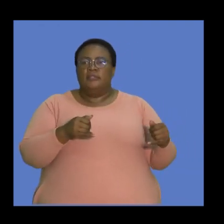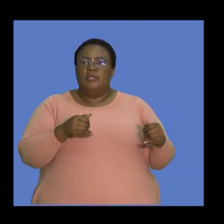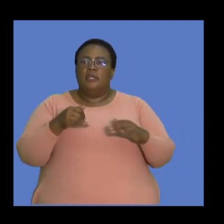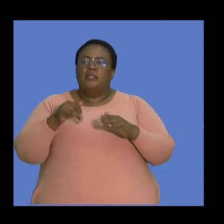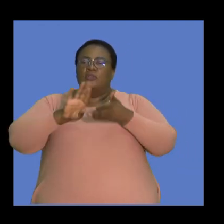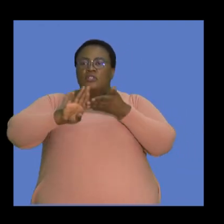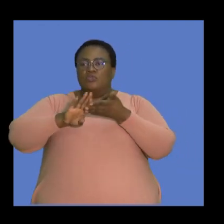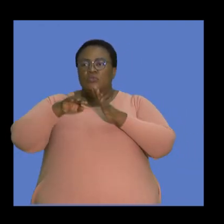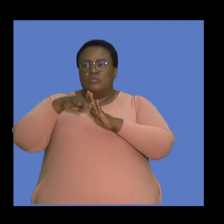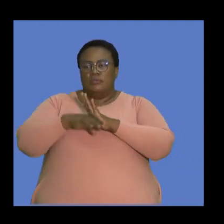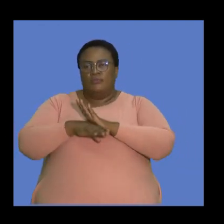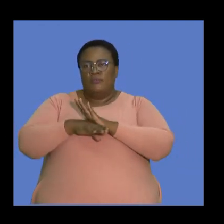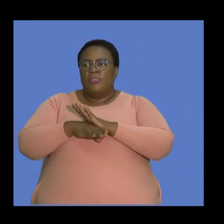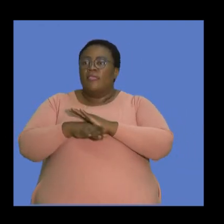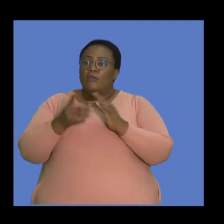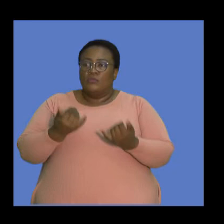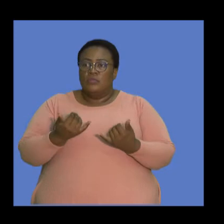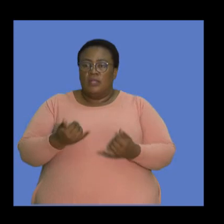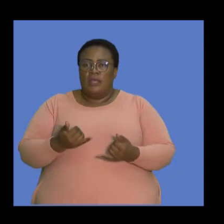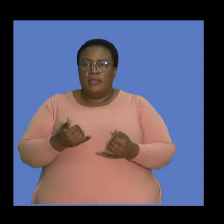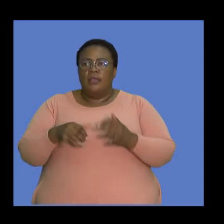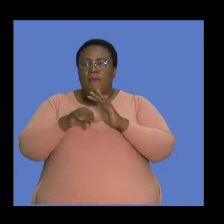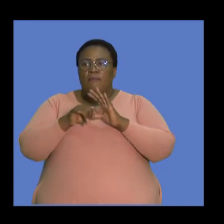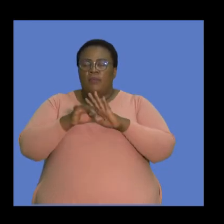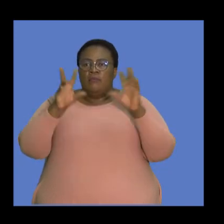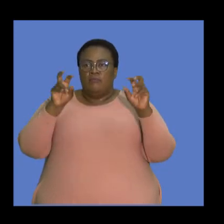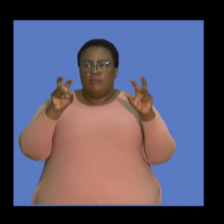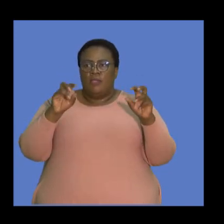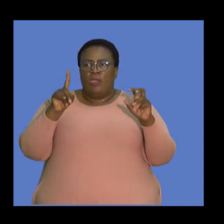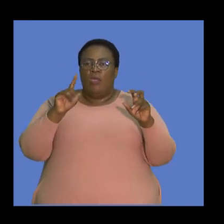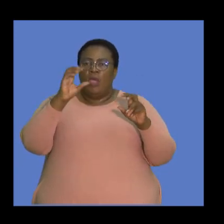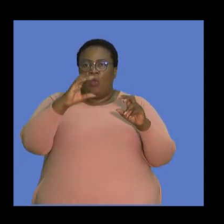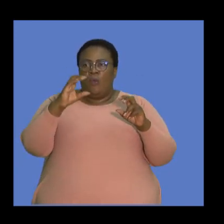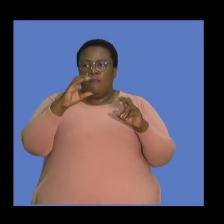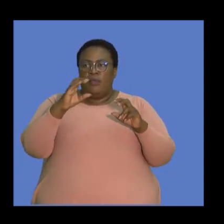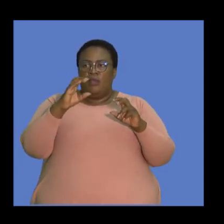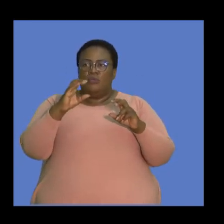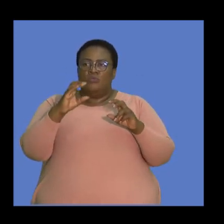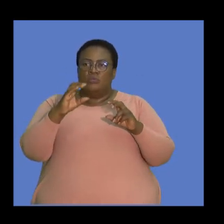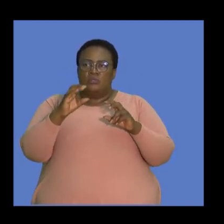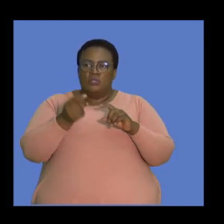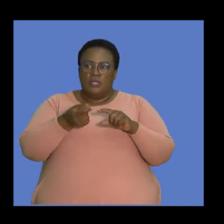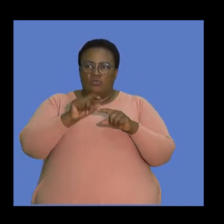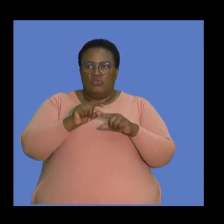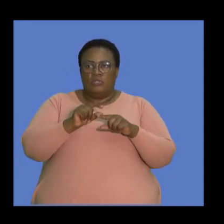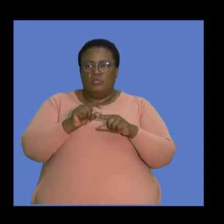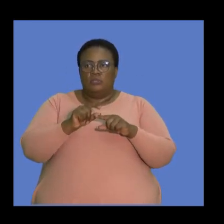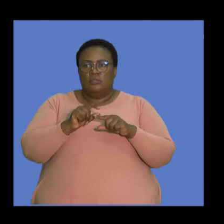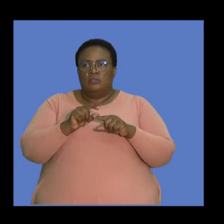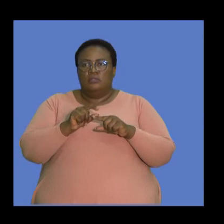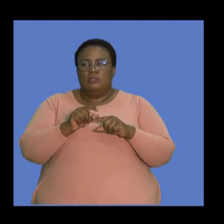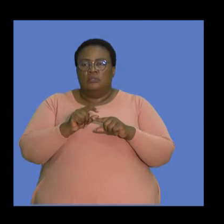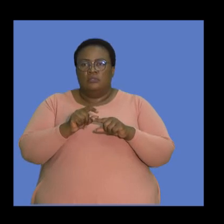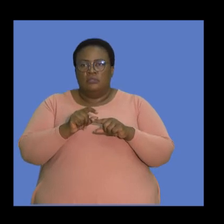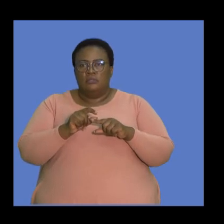balance method. And then today, our main idea or our main concepts were compound interest